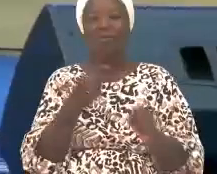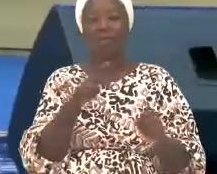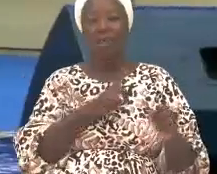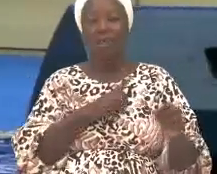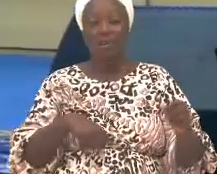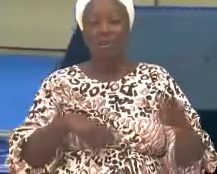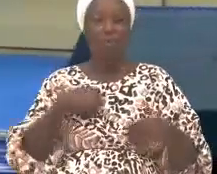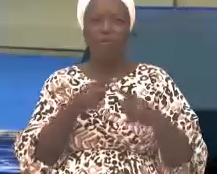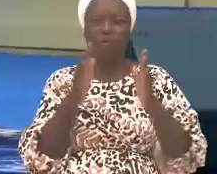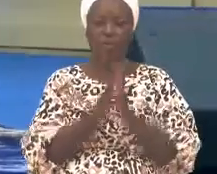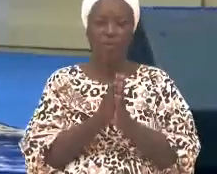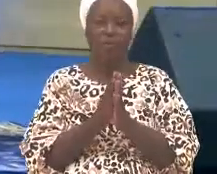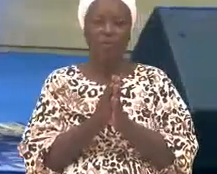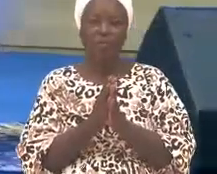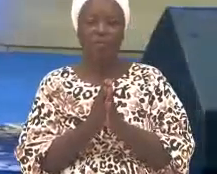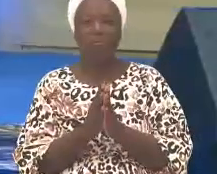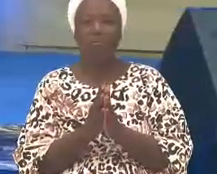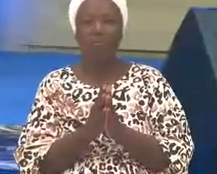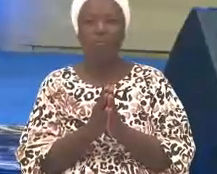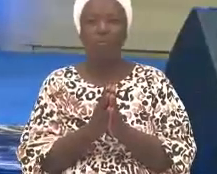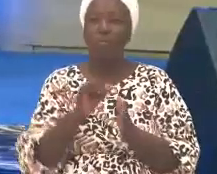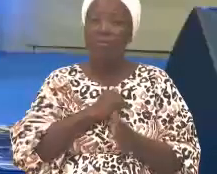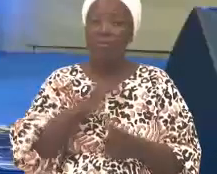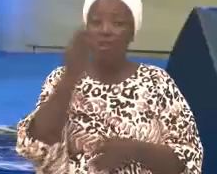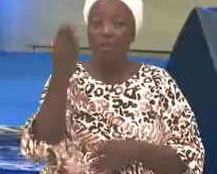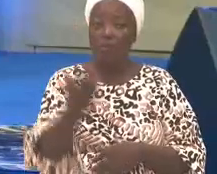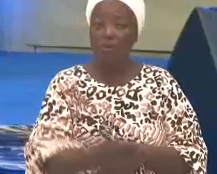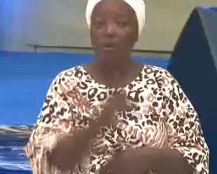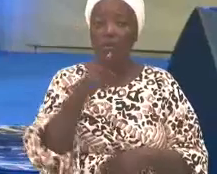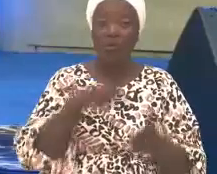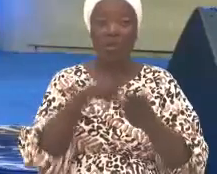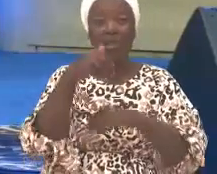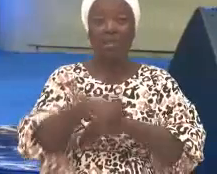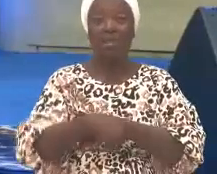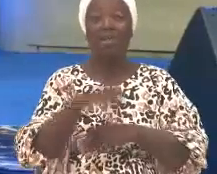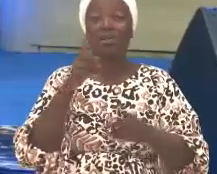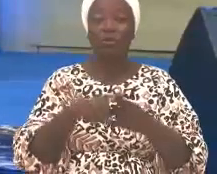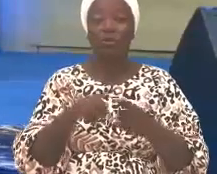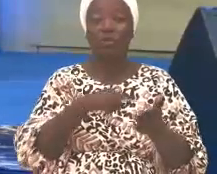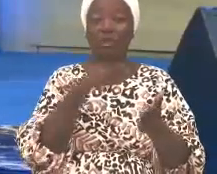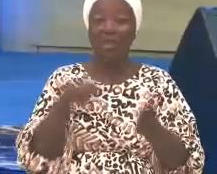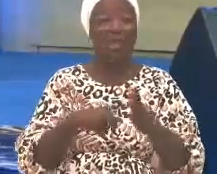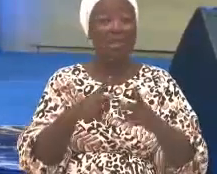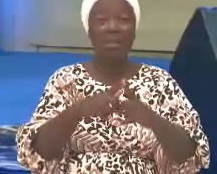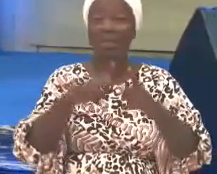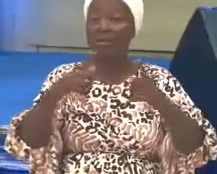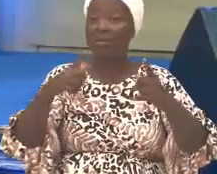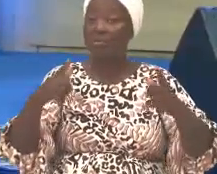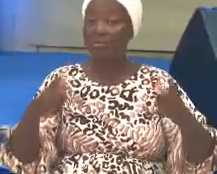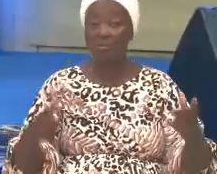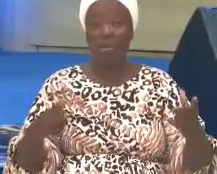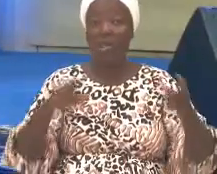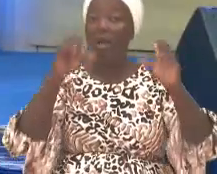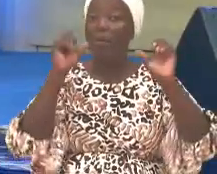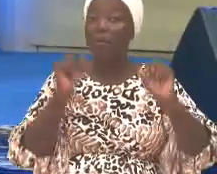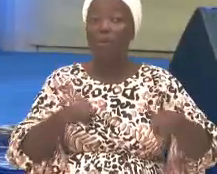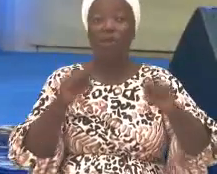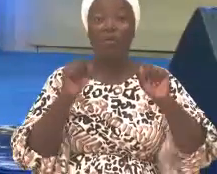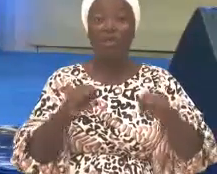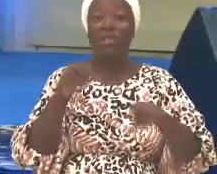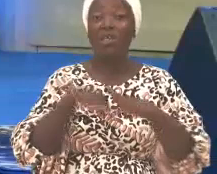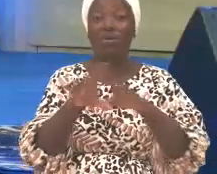eyes closed. I welcome you tonight to this great possibility in your